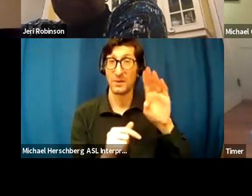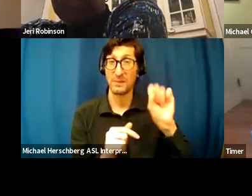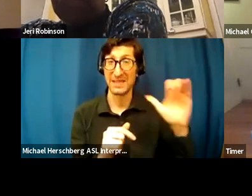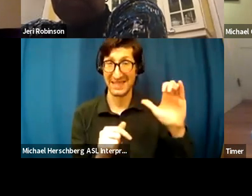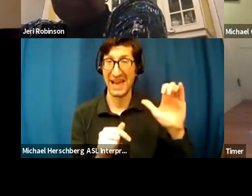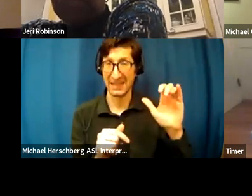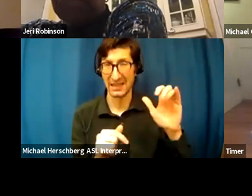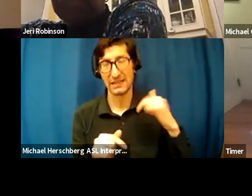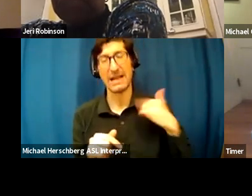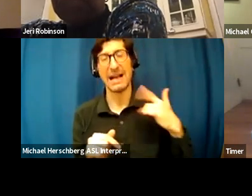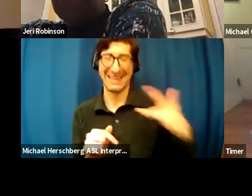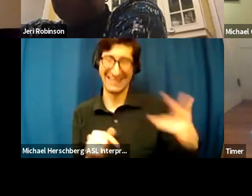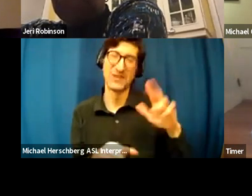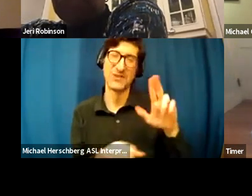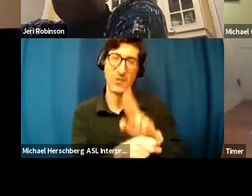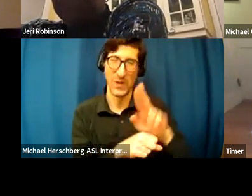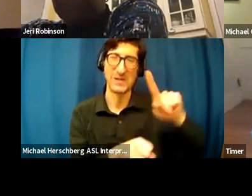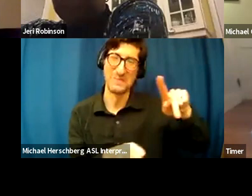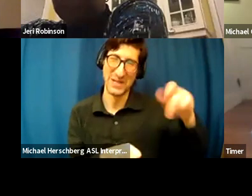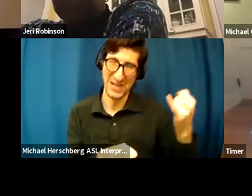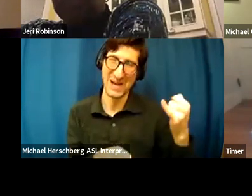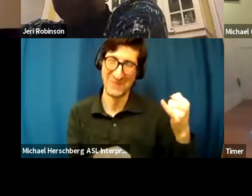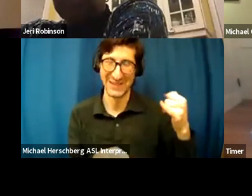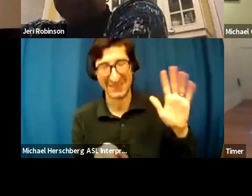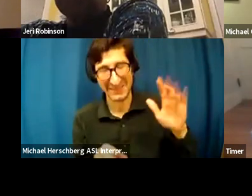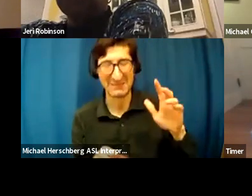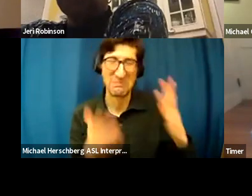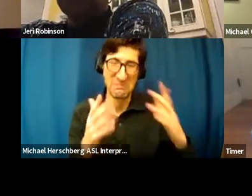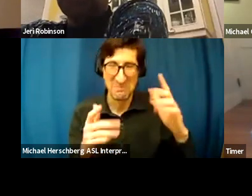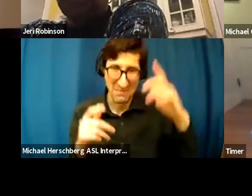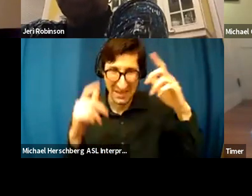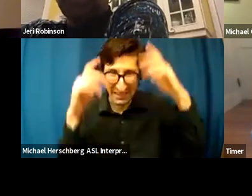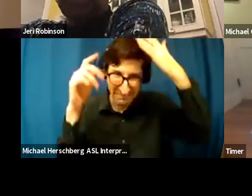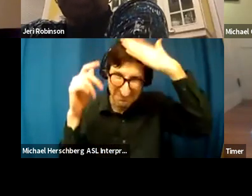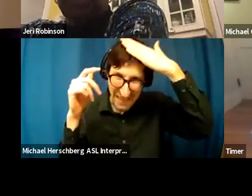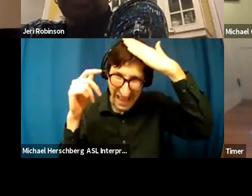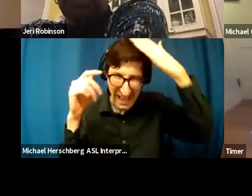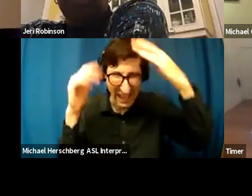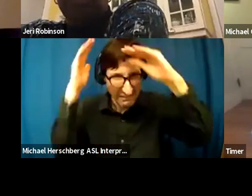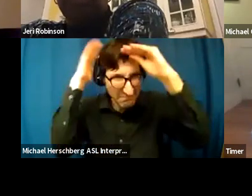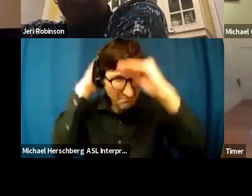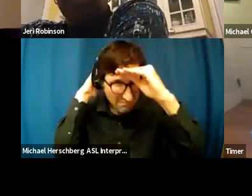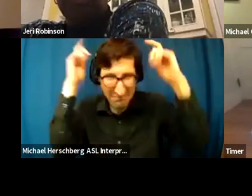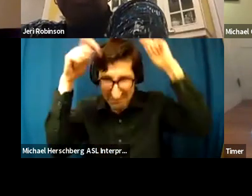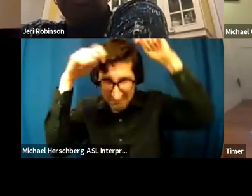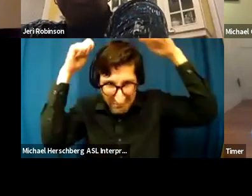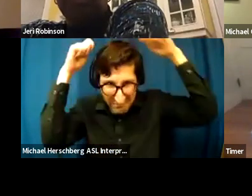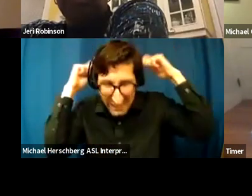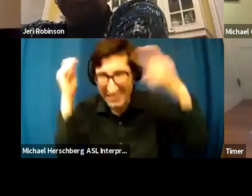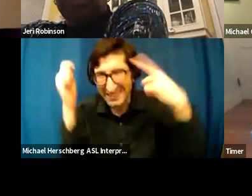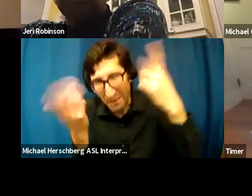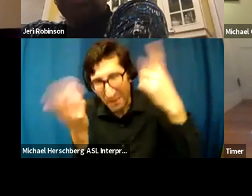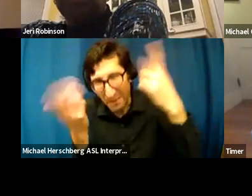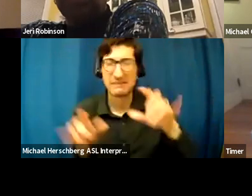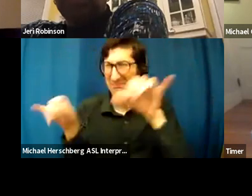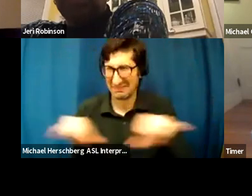know, I'm usually in my pajamas and, you know, some type of headwear, as a lot of BSAC students are. And it's very